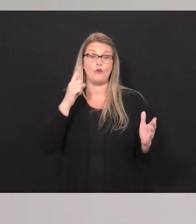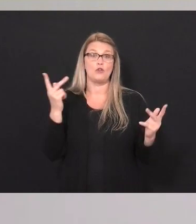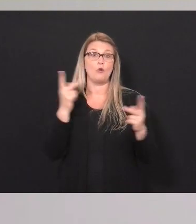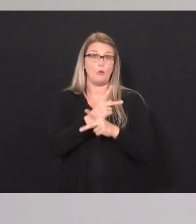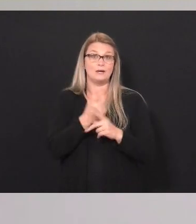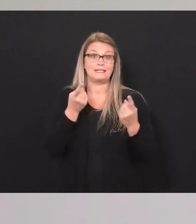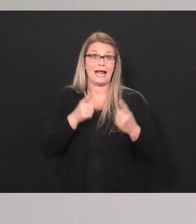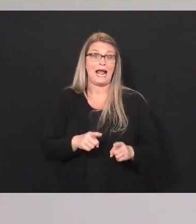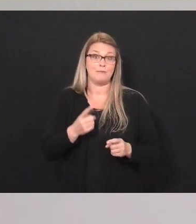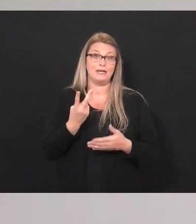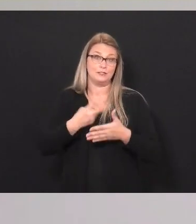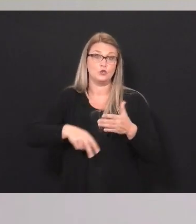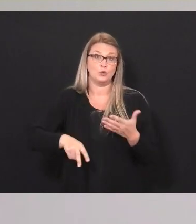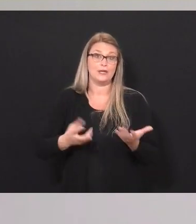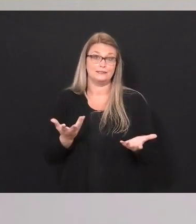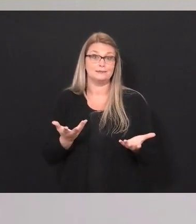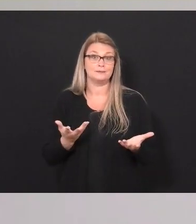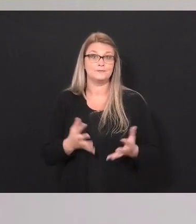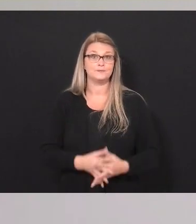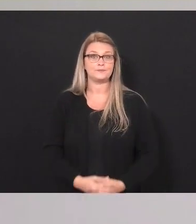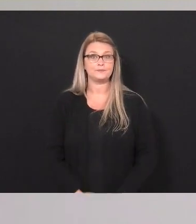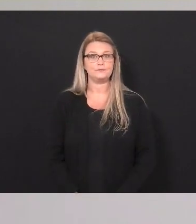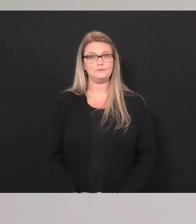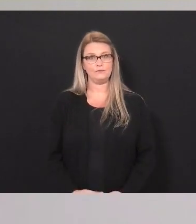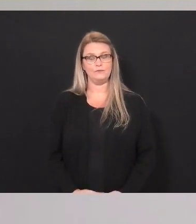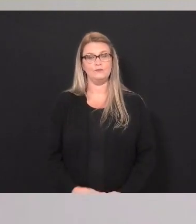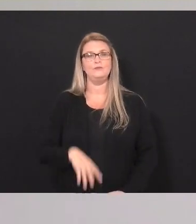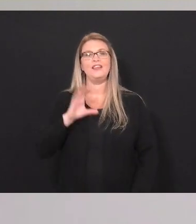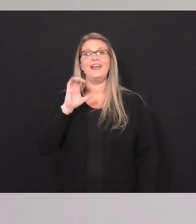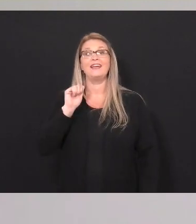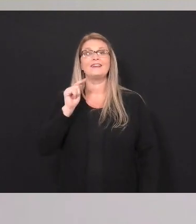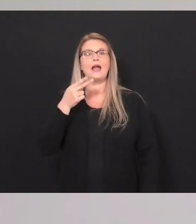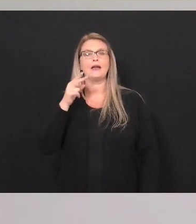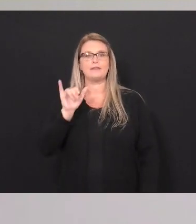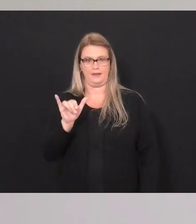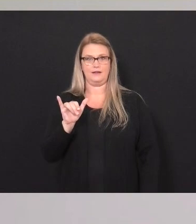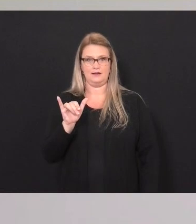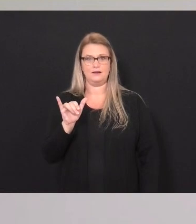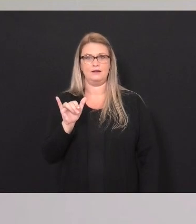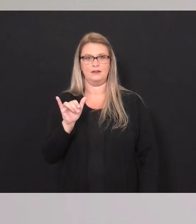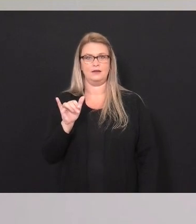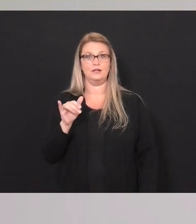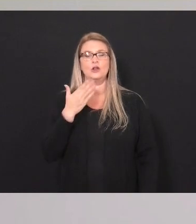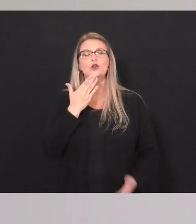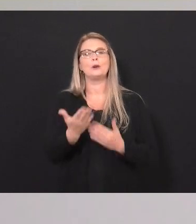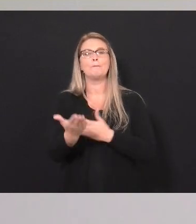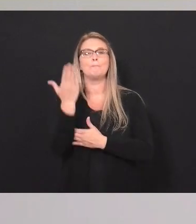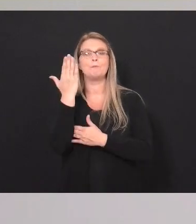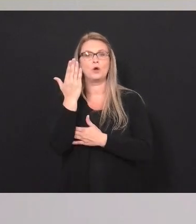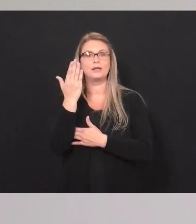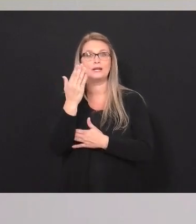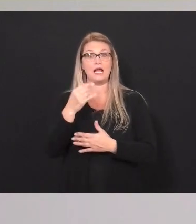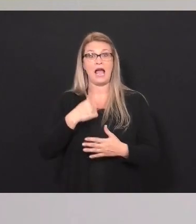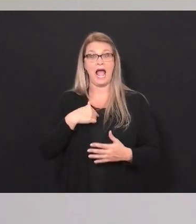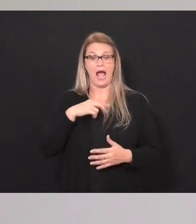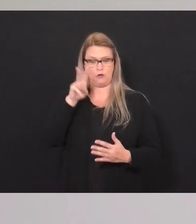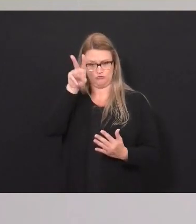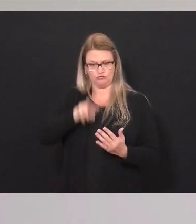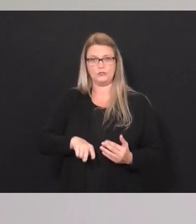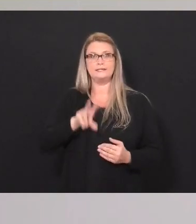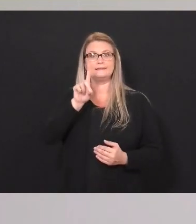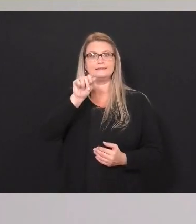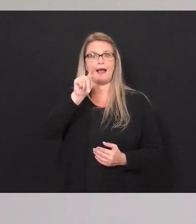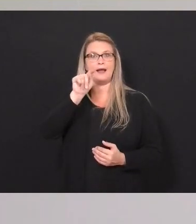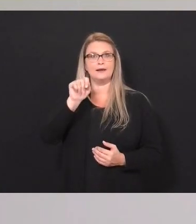hope that doesn't happen. Kathy? Sure. Good morning. I think I'd ask to speak a little bit to the data, and I think we need